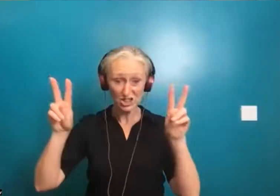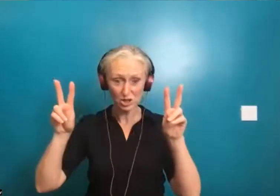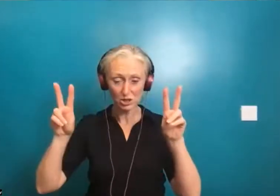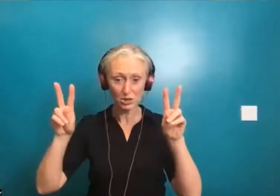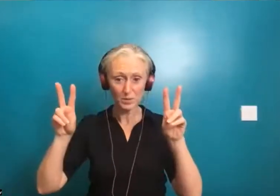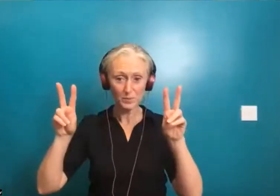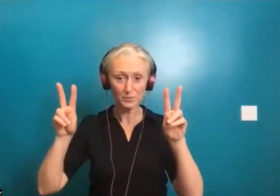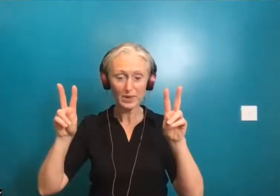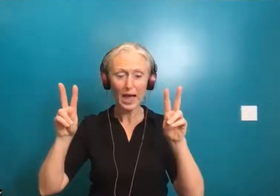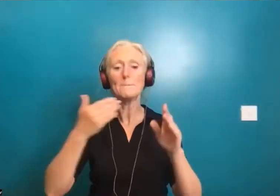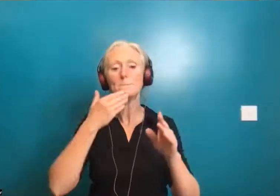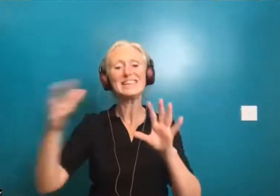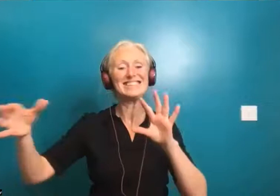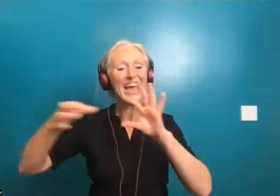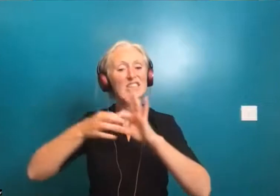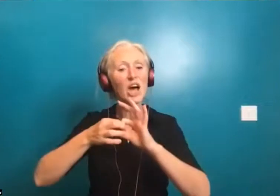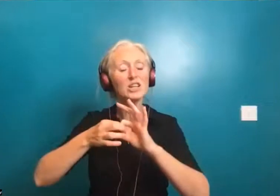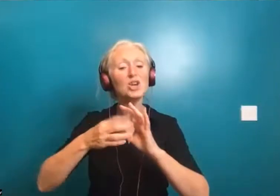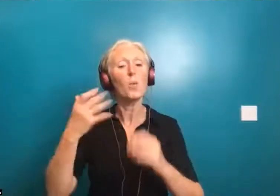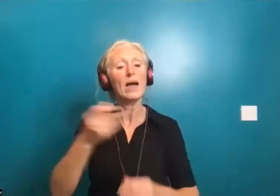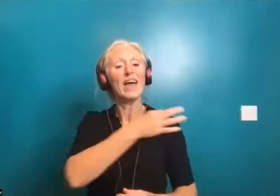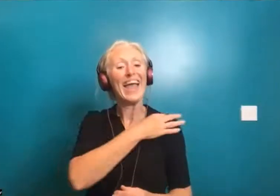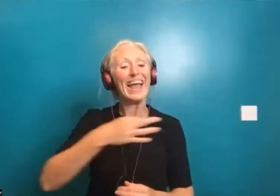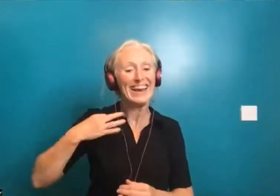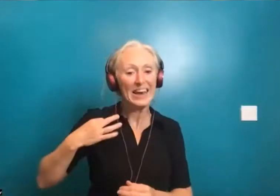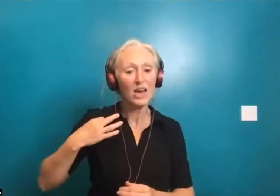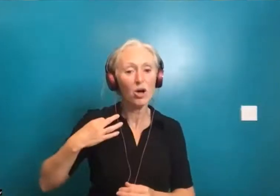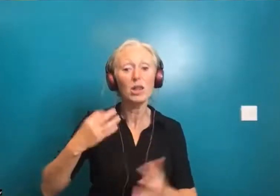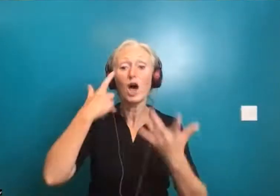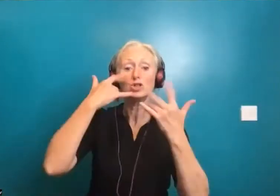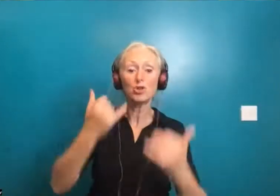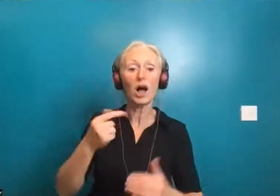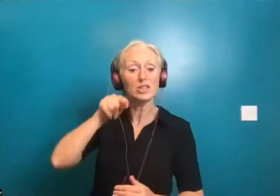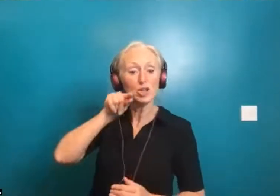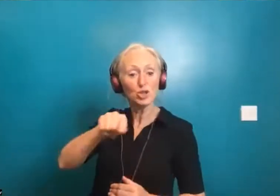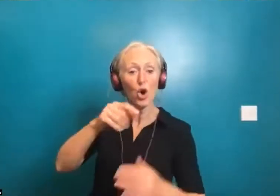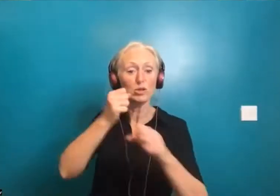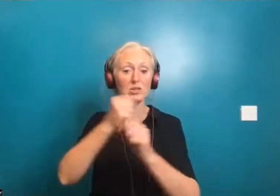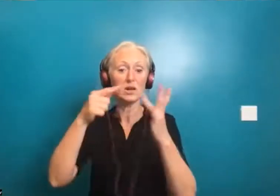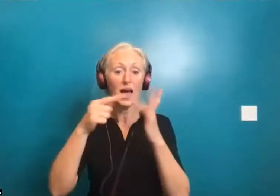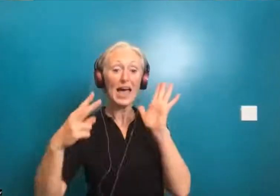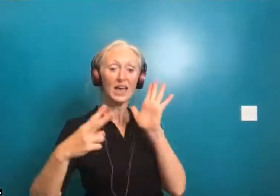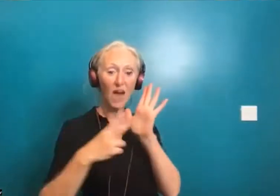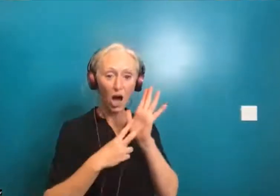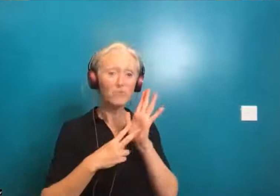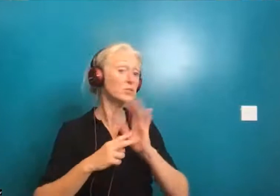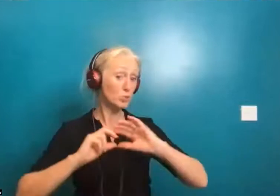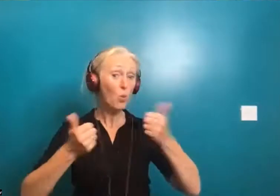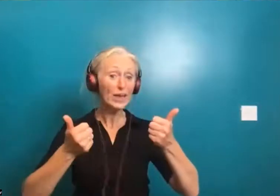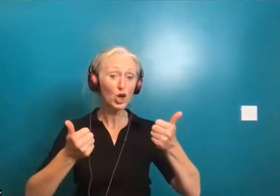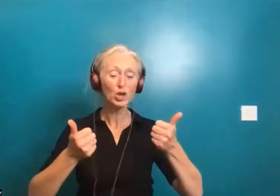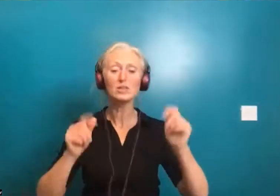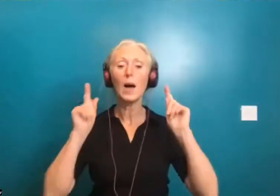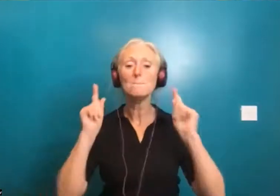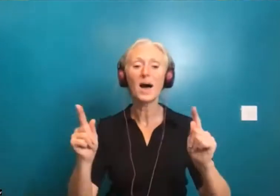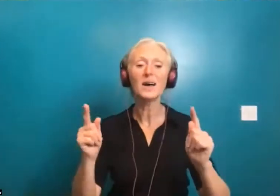but clinicaltrials.gov is pretty good, but with the caveat that some of the trials on there are